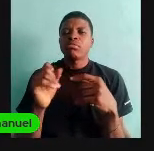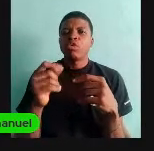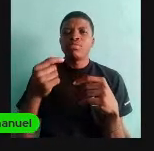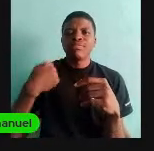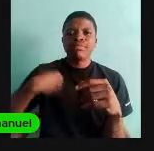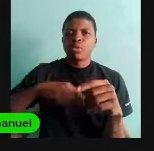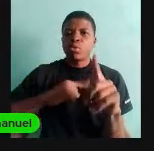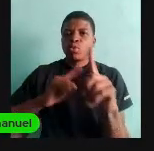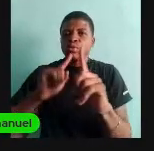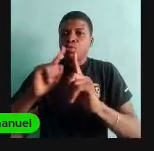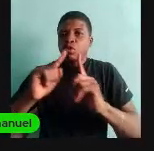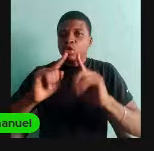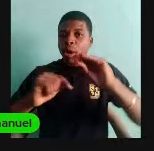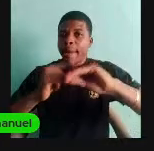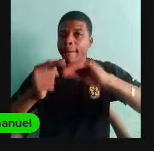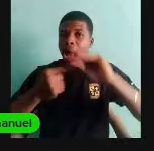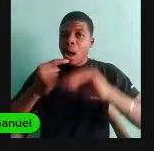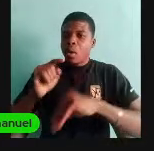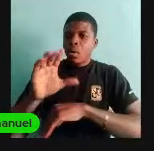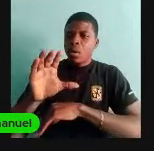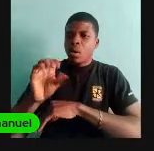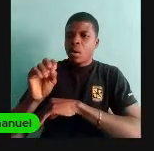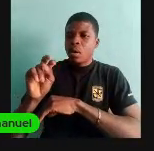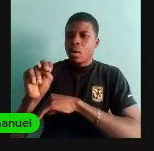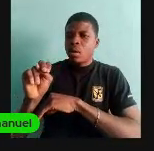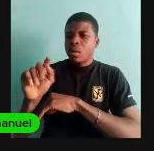Have you ever tried to use bright